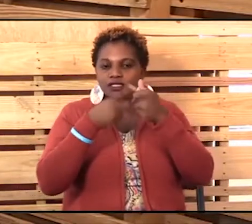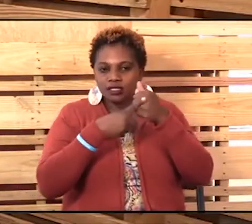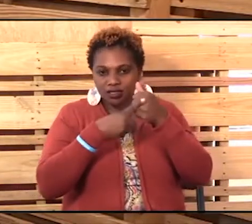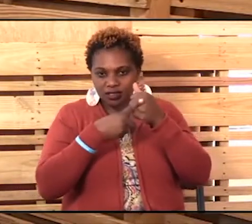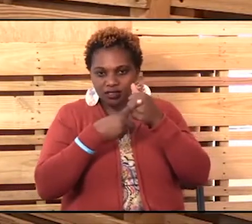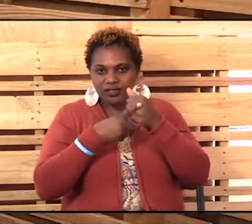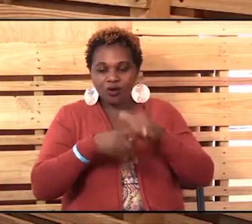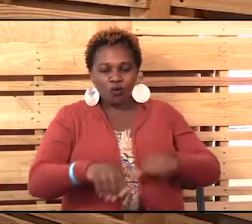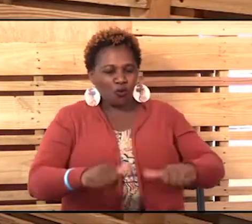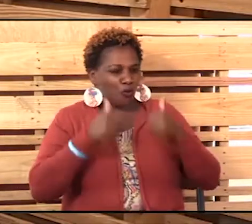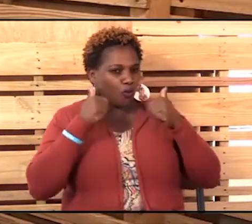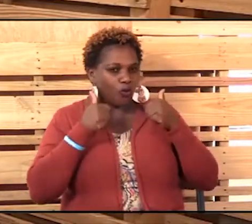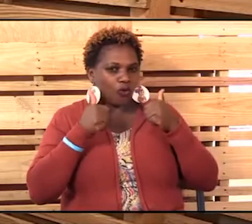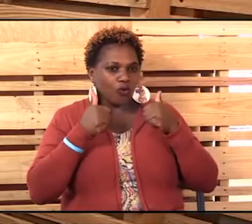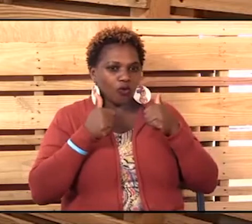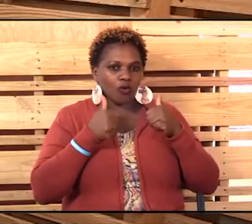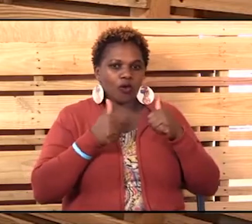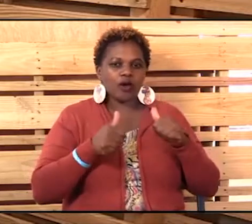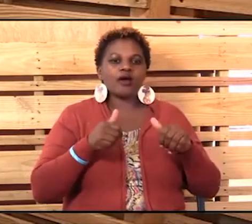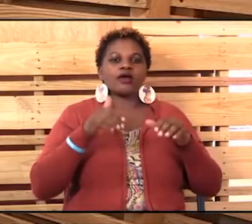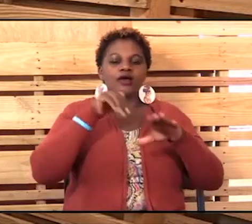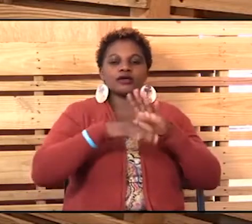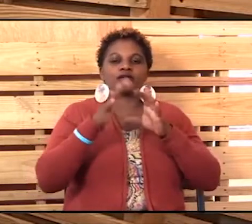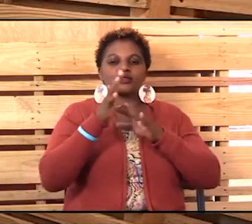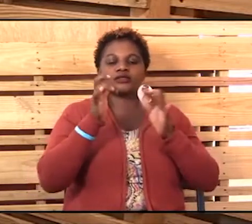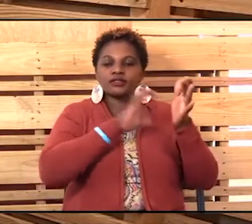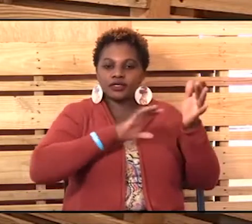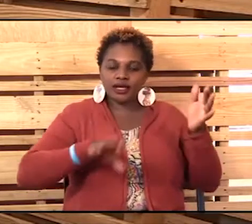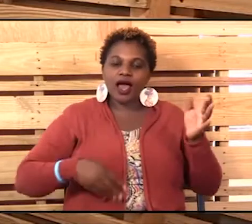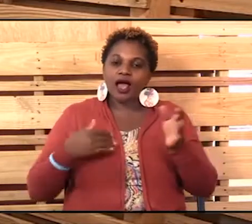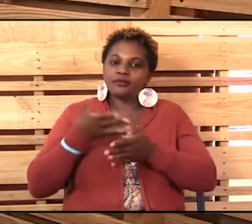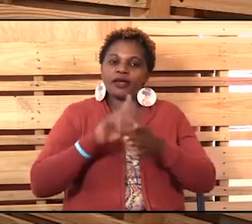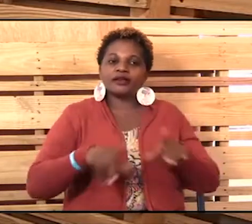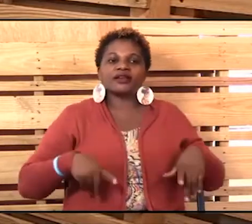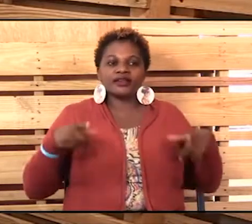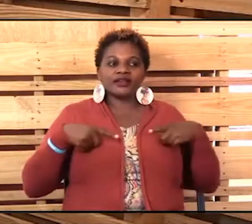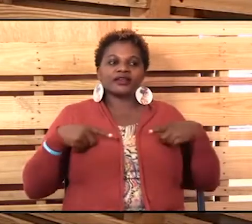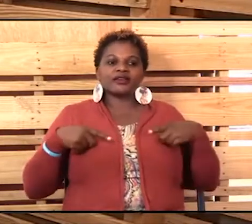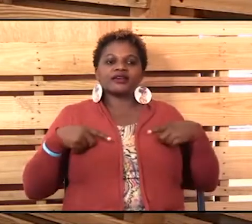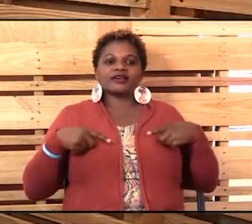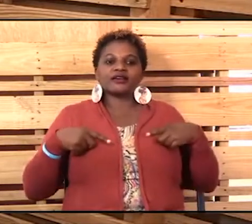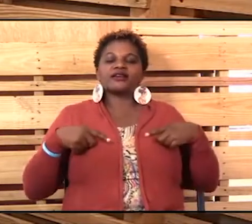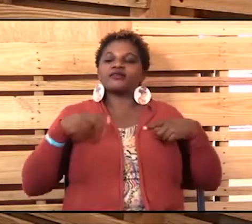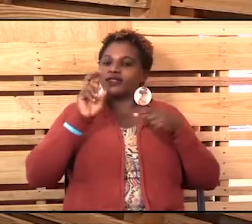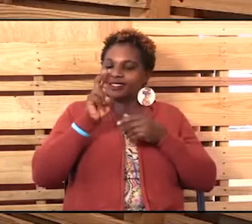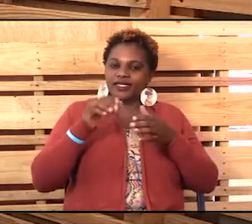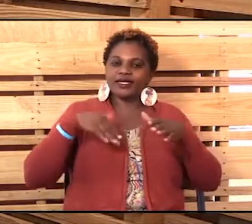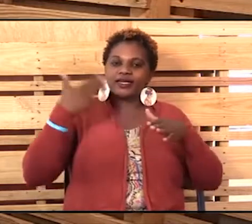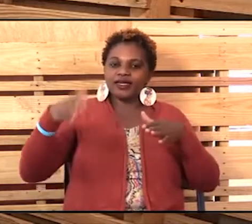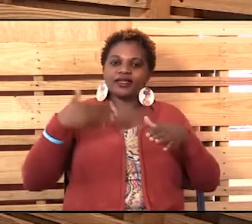Mark 16:6. Well done. Indeed, whoa. Christ Jesus has come back to life. And yes, we experience him